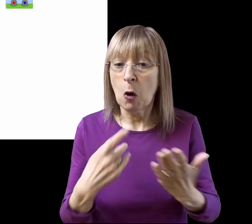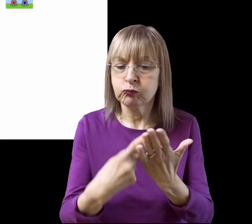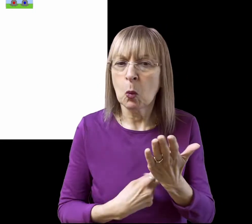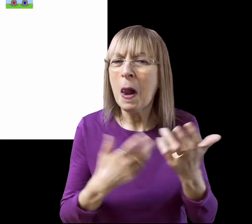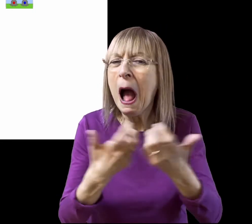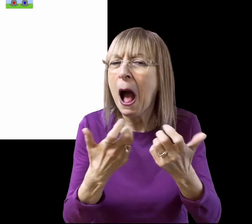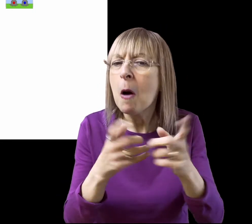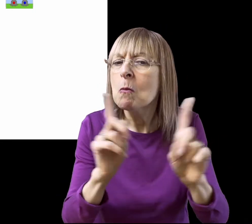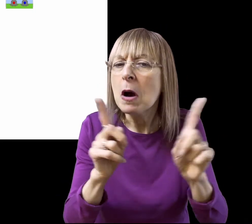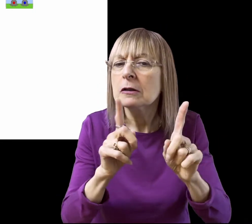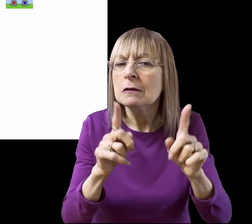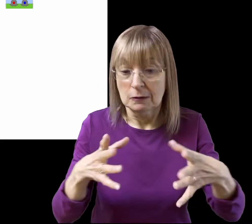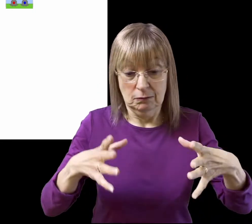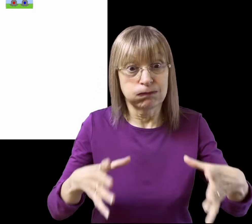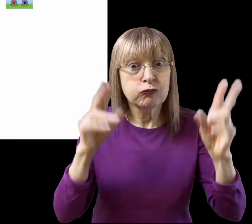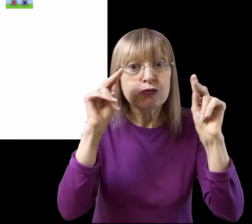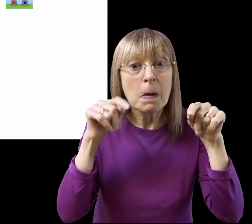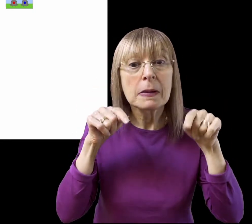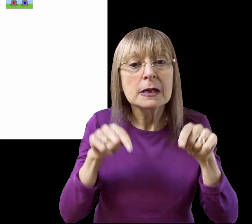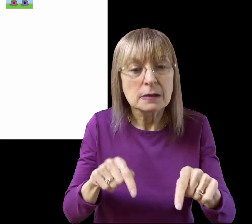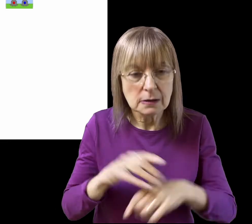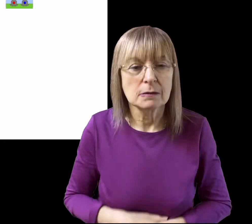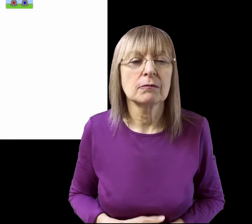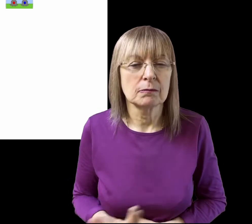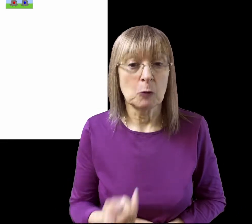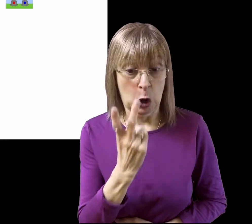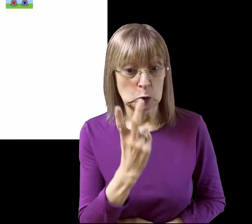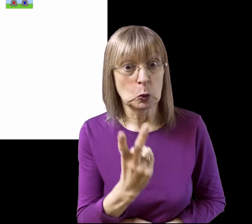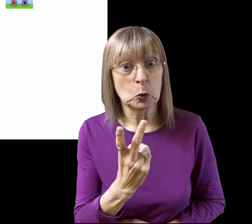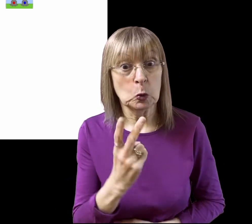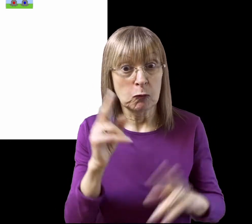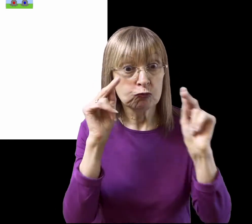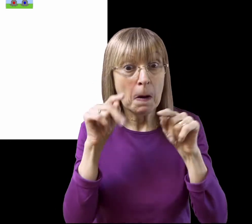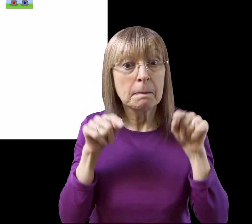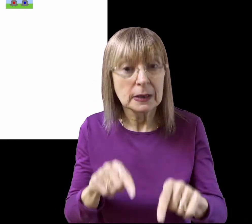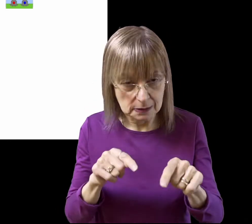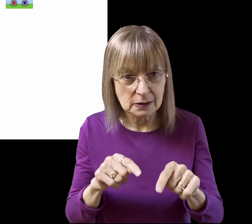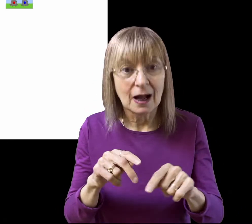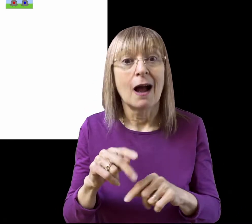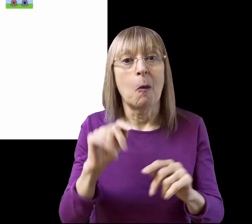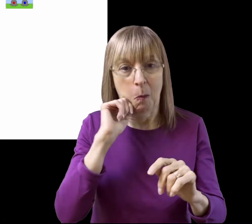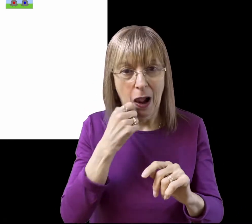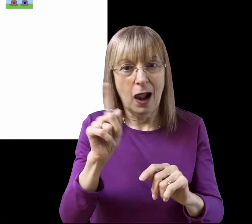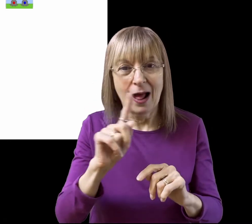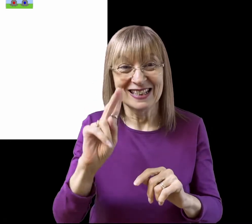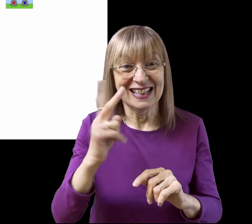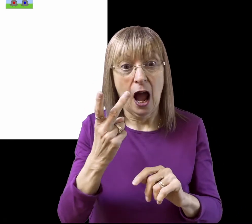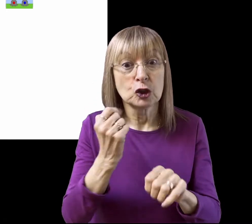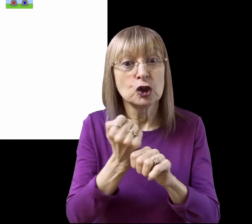rabbits. Now, what are the rules? So we had 1 pair. In the second generation, we have 1